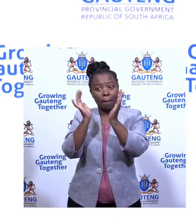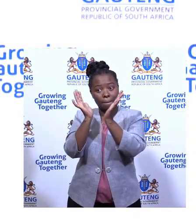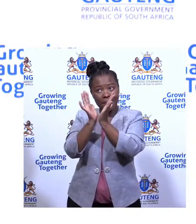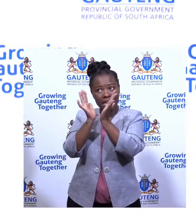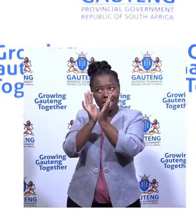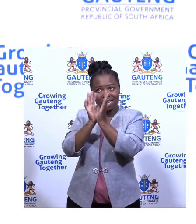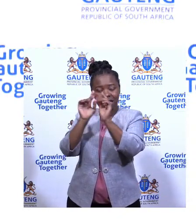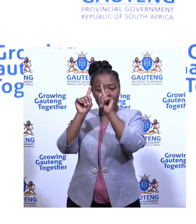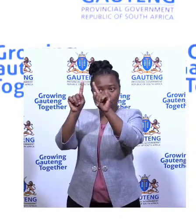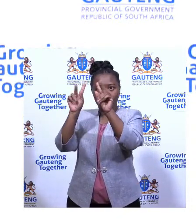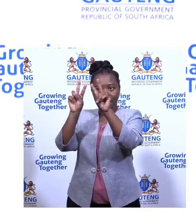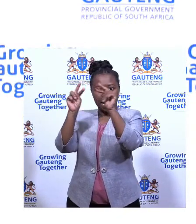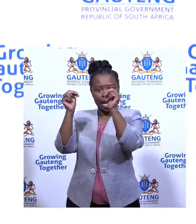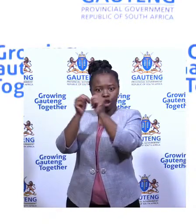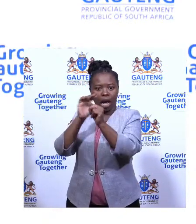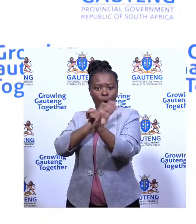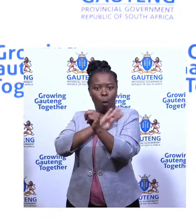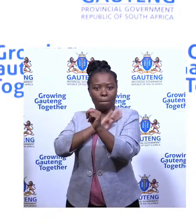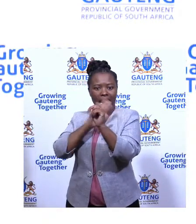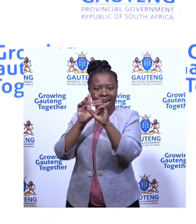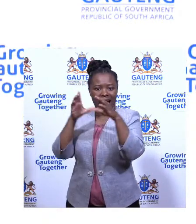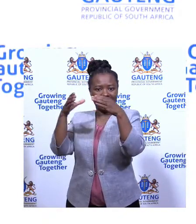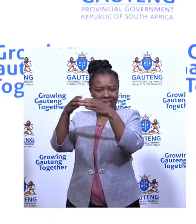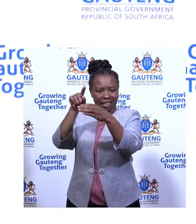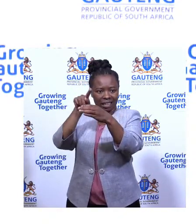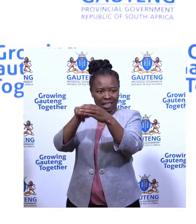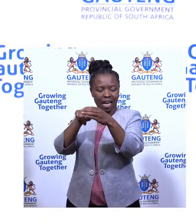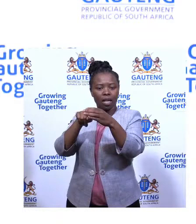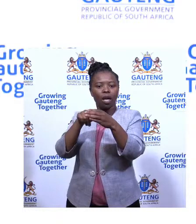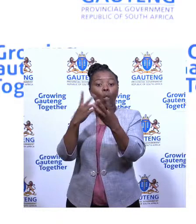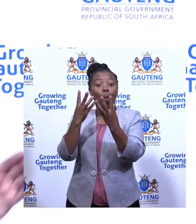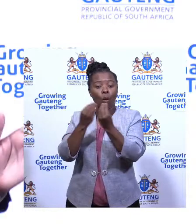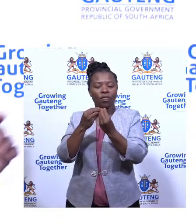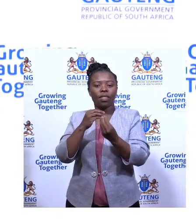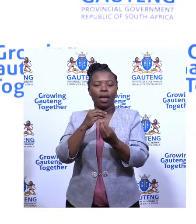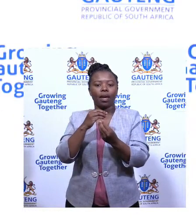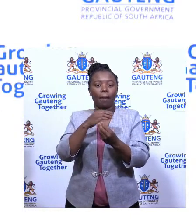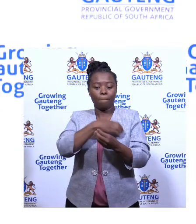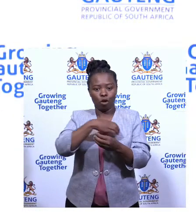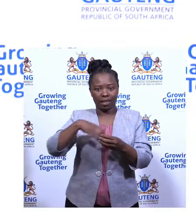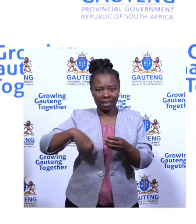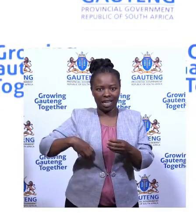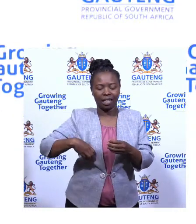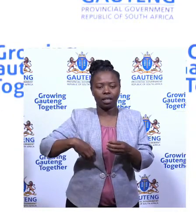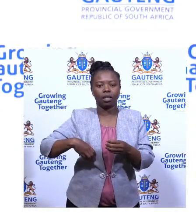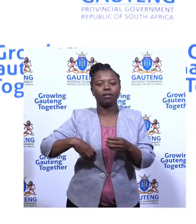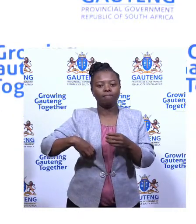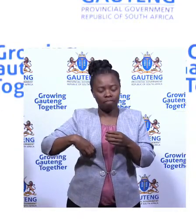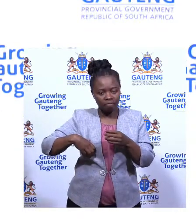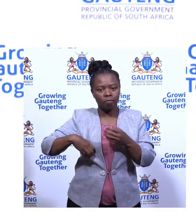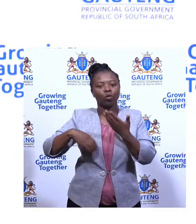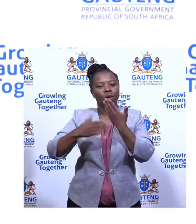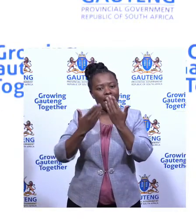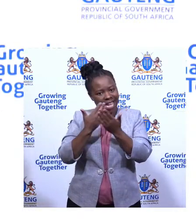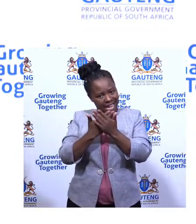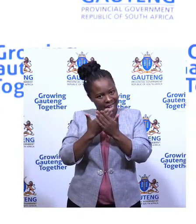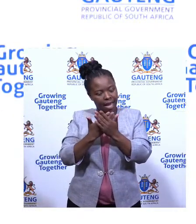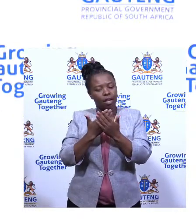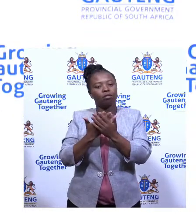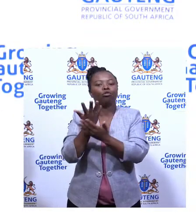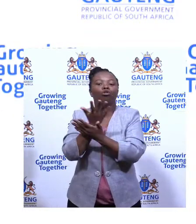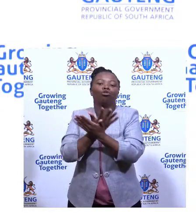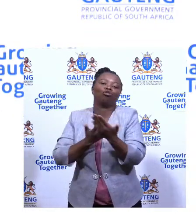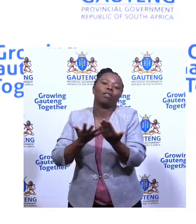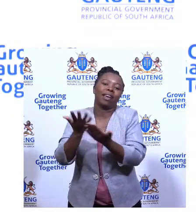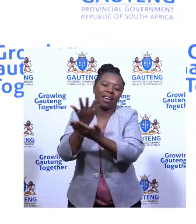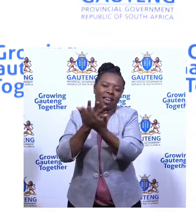National Command Council, the meeting that we will have with the president, we are going to also be able to